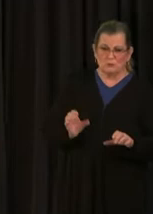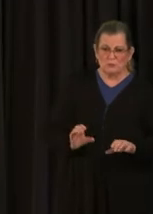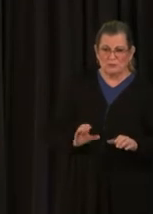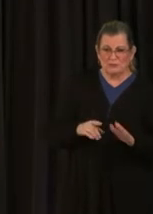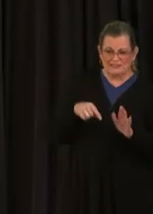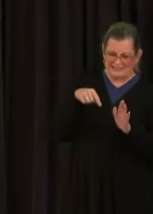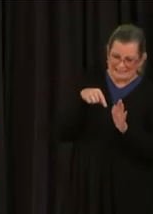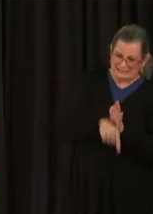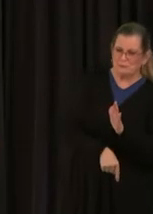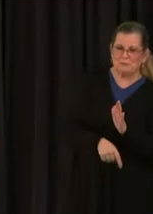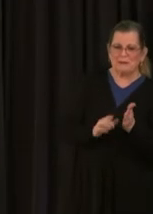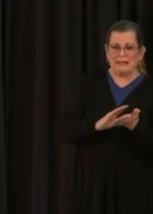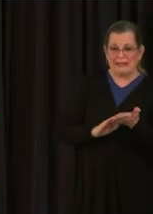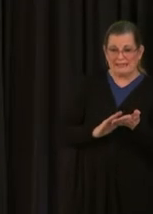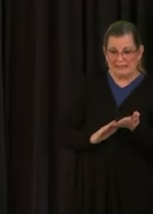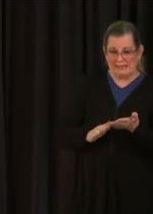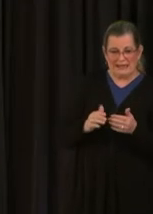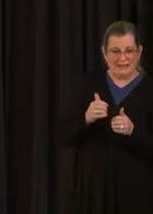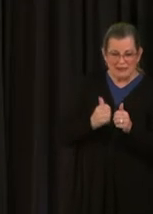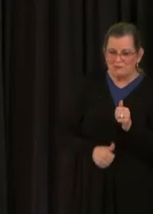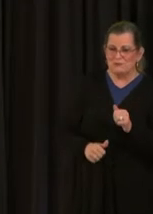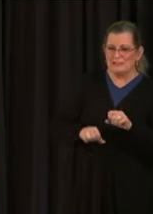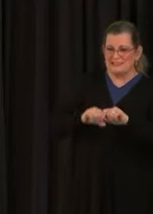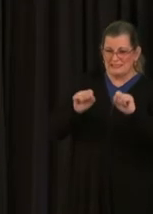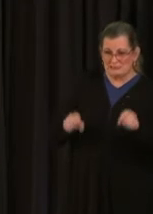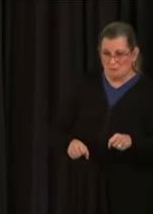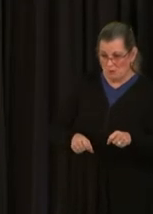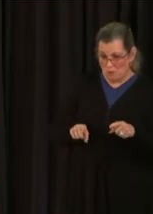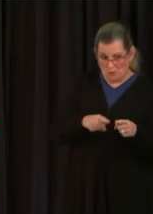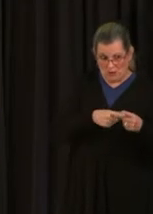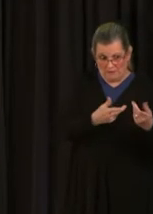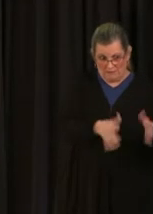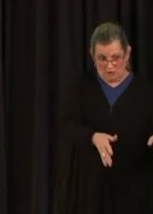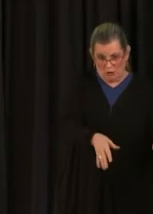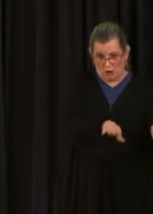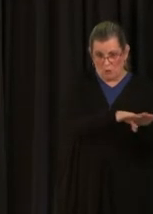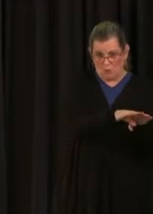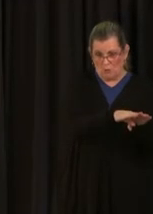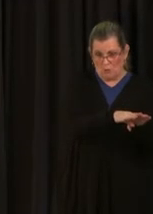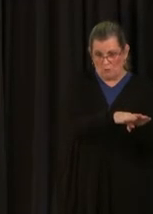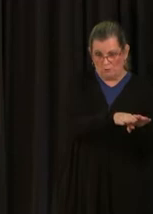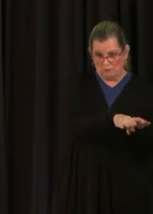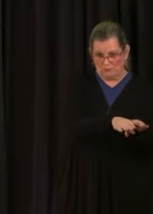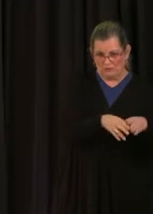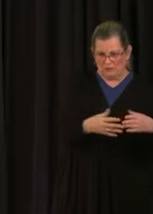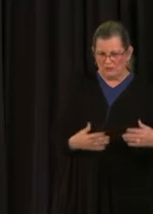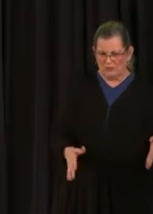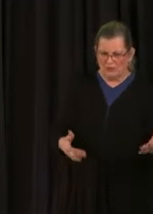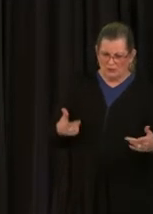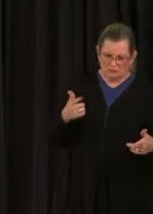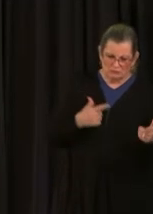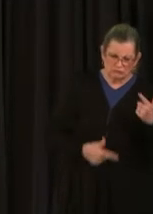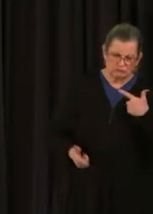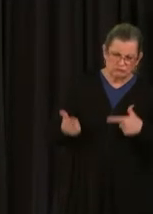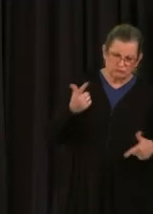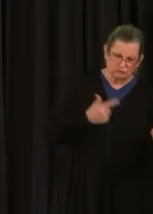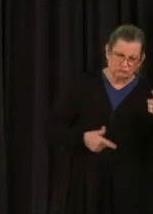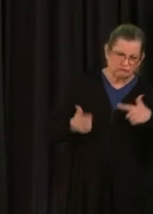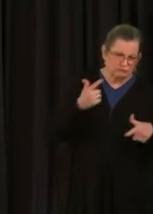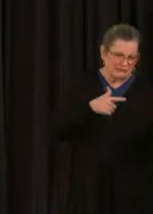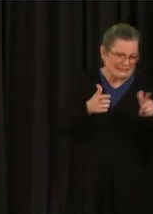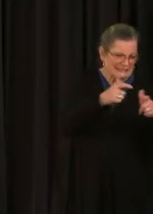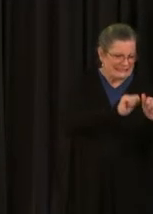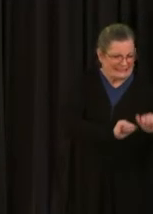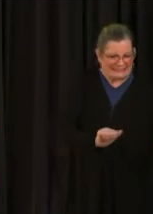an EPA-approved disinfectant that is shown to kill the coronavirus. Every bus, every